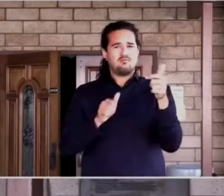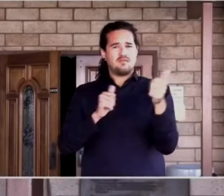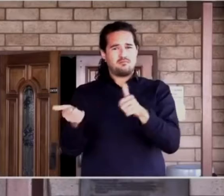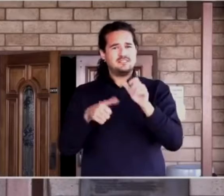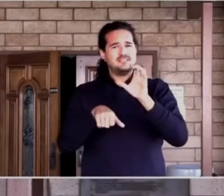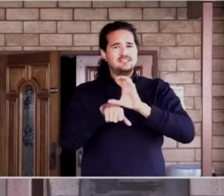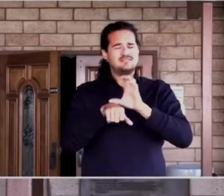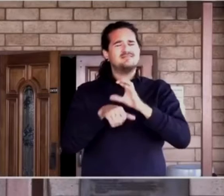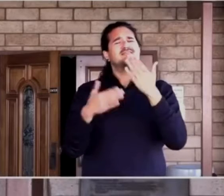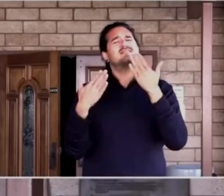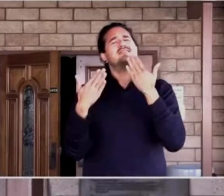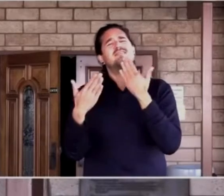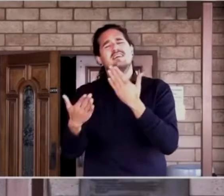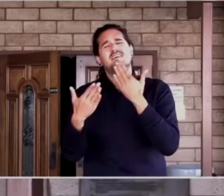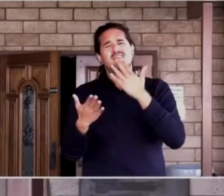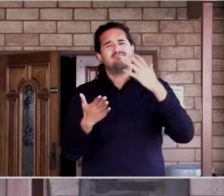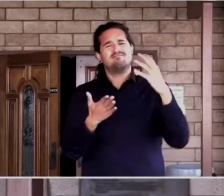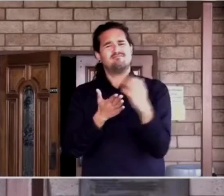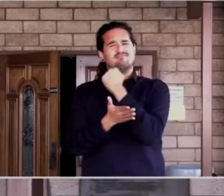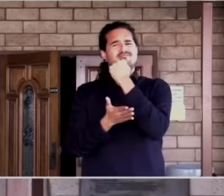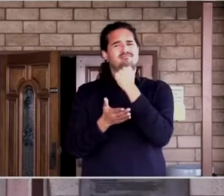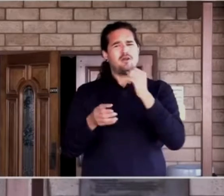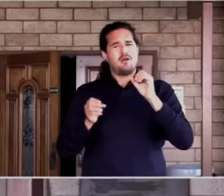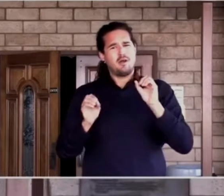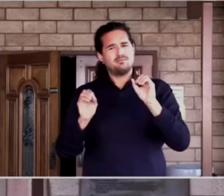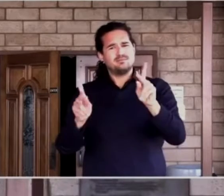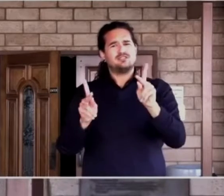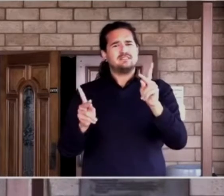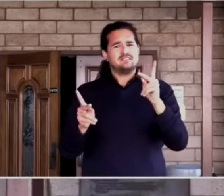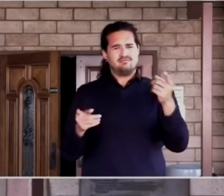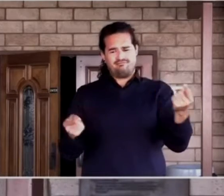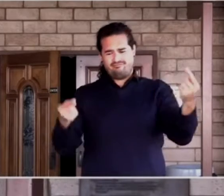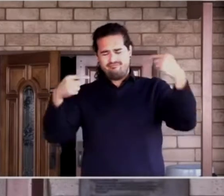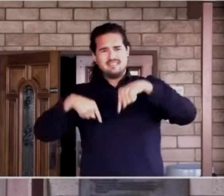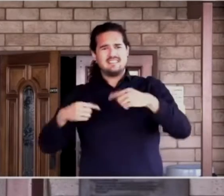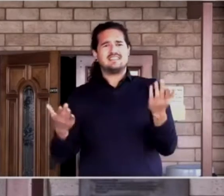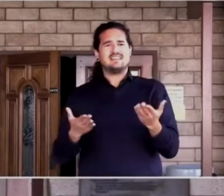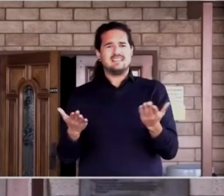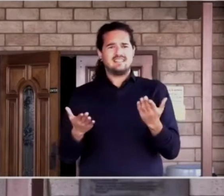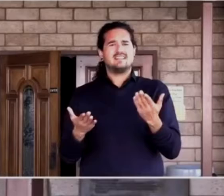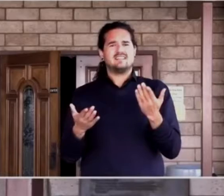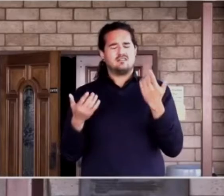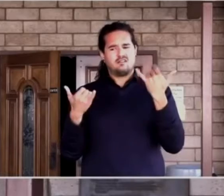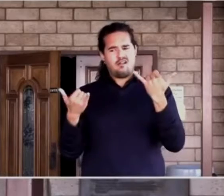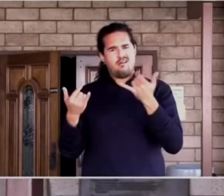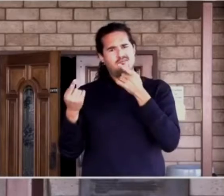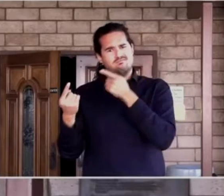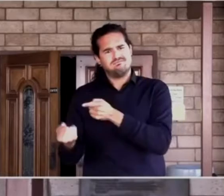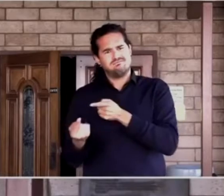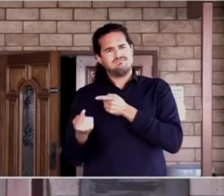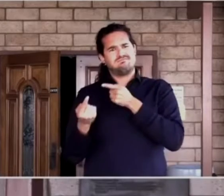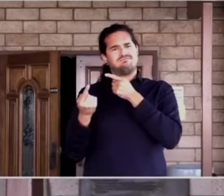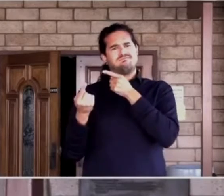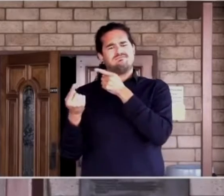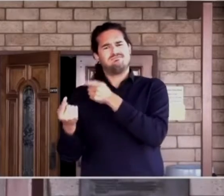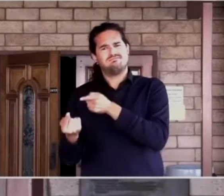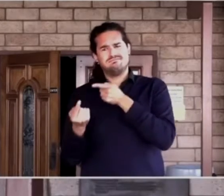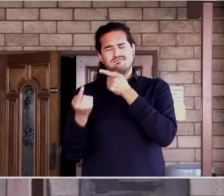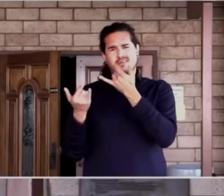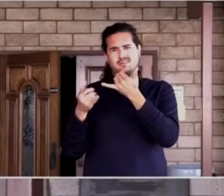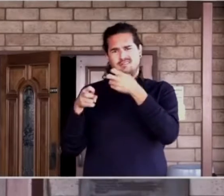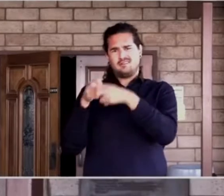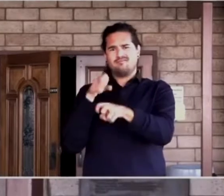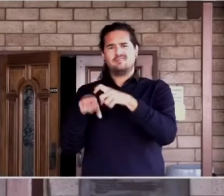a light in this dark time, a space where people can come and get help. And hopefully, as we've been a partner with the